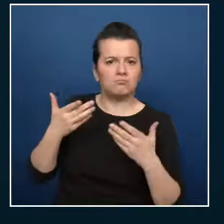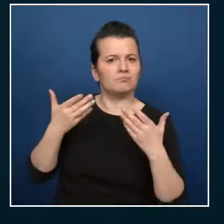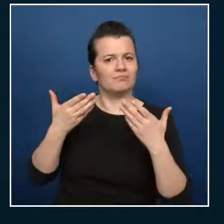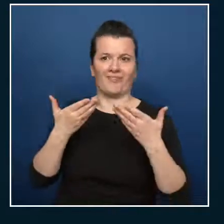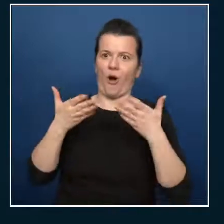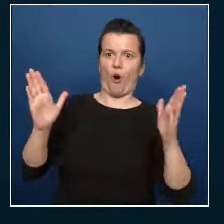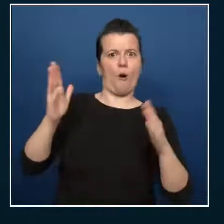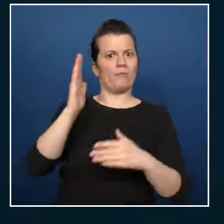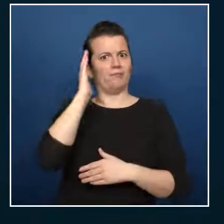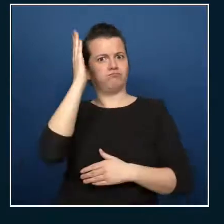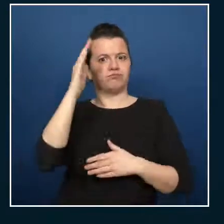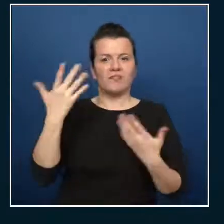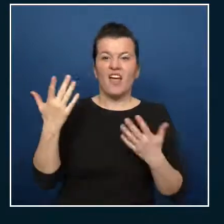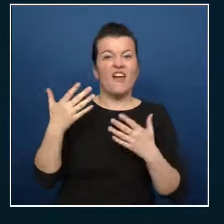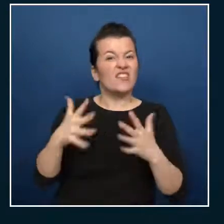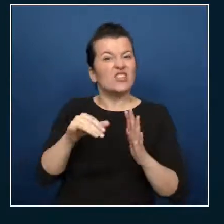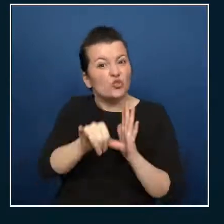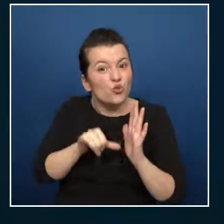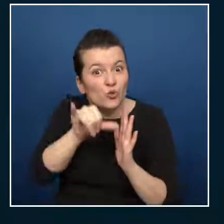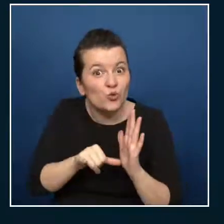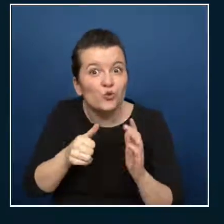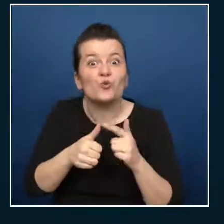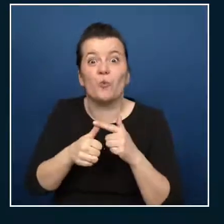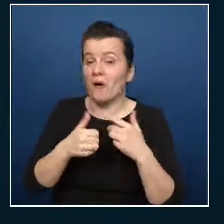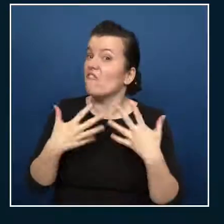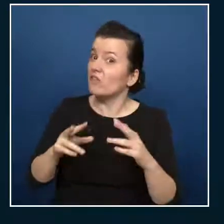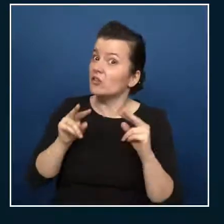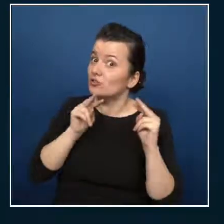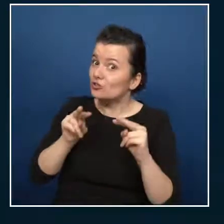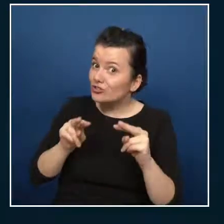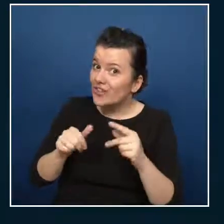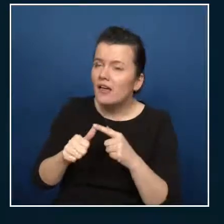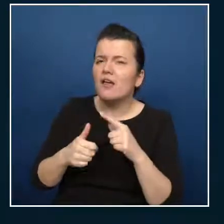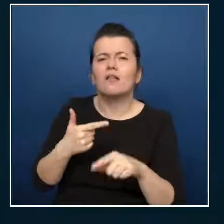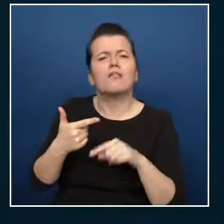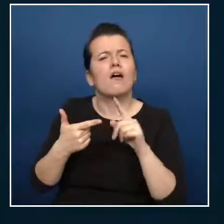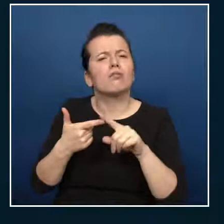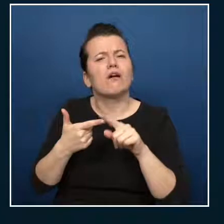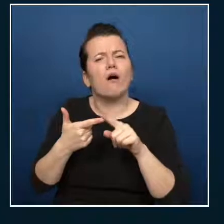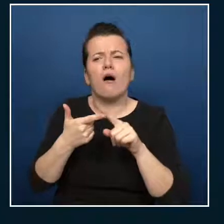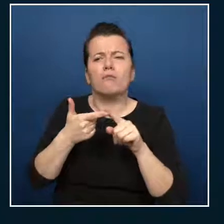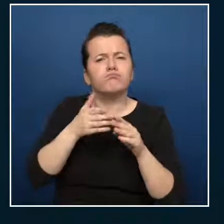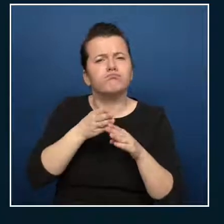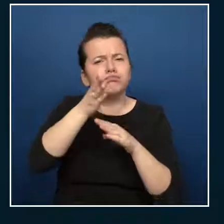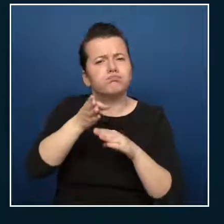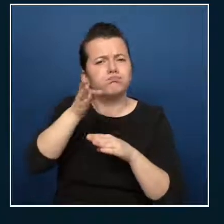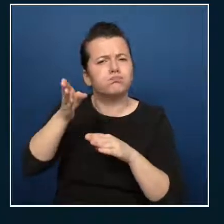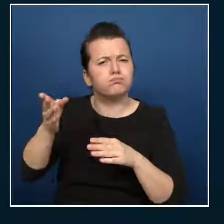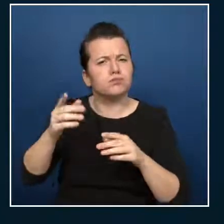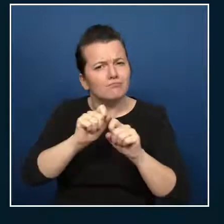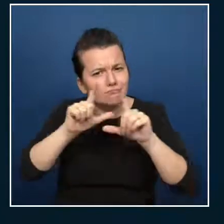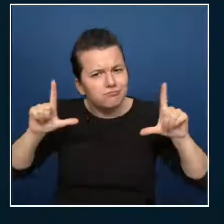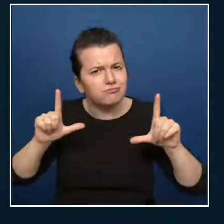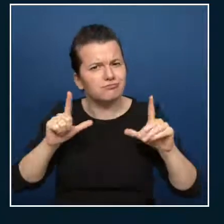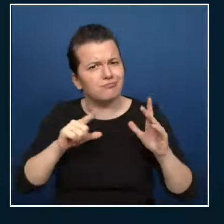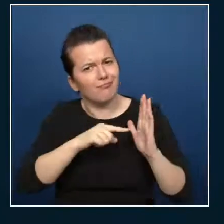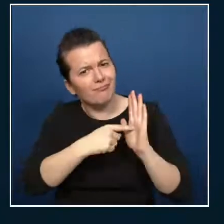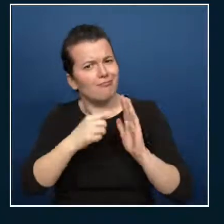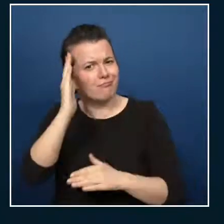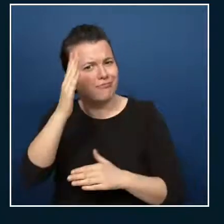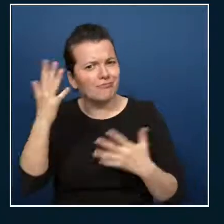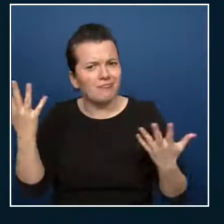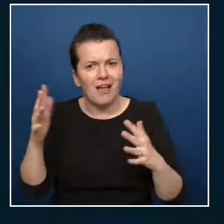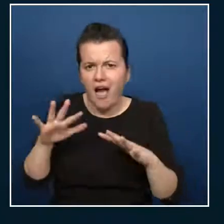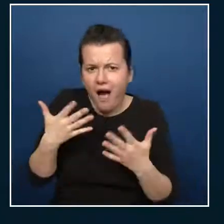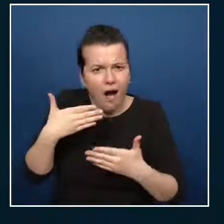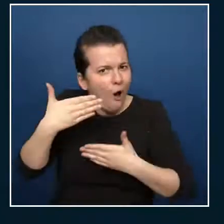started a YouTube channel. Right before the stream, you were telling us you have some other stuff going on. Tell us about it. How's it